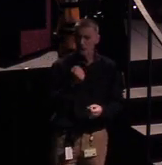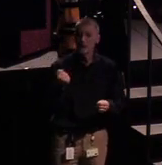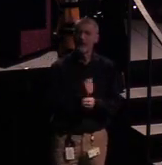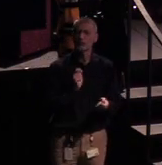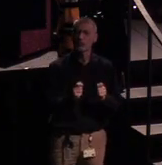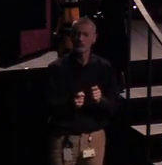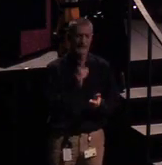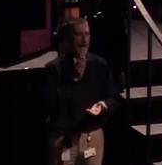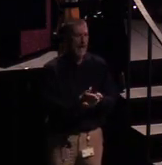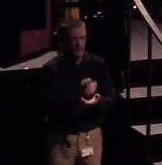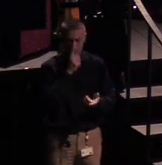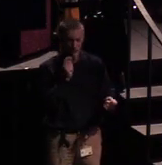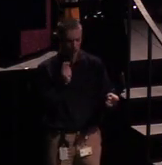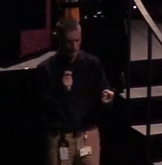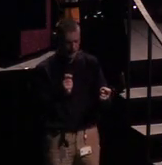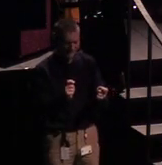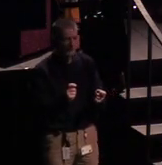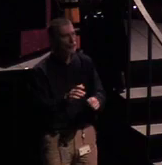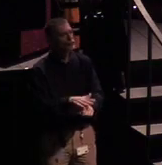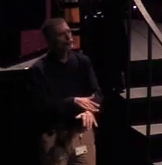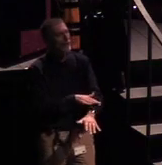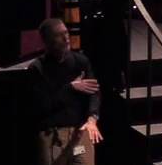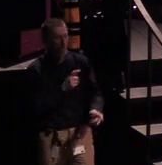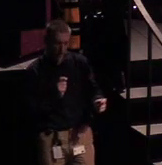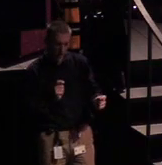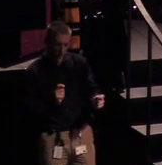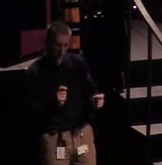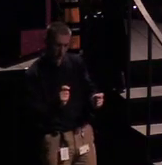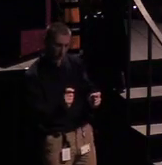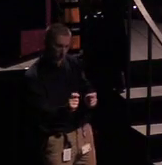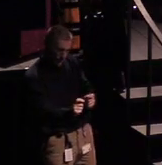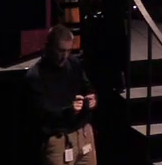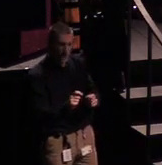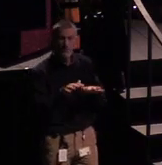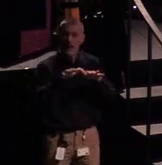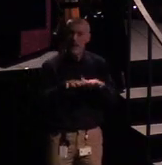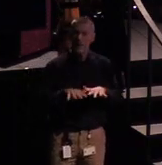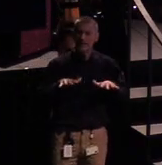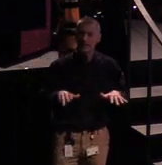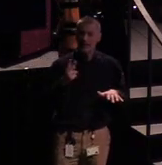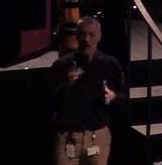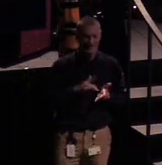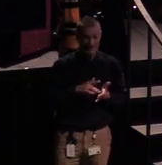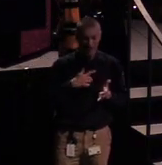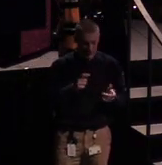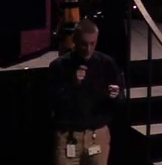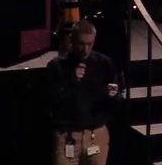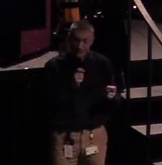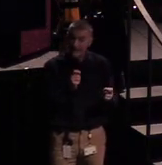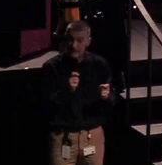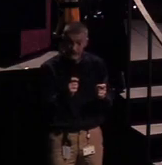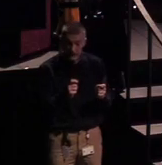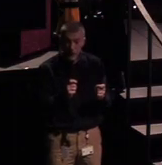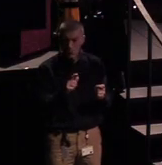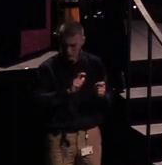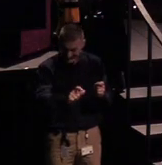and shift things as a gradual process I think definitely the process at Battersea has been is a shift that is continuing to happen